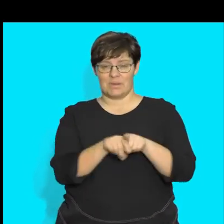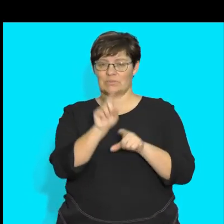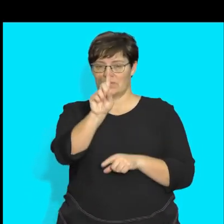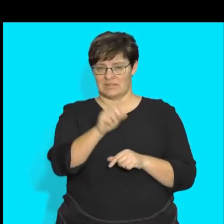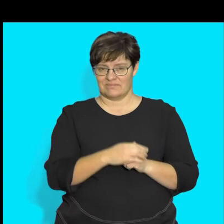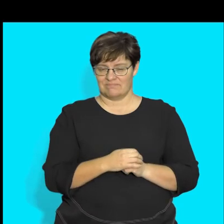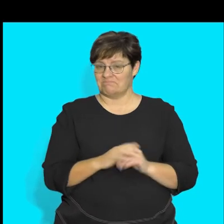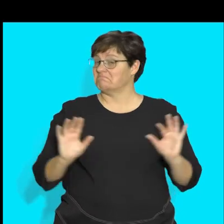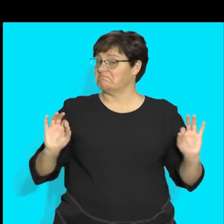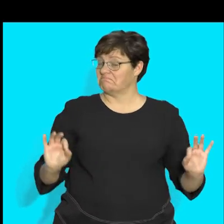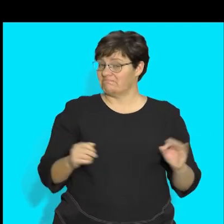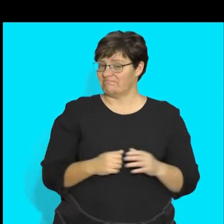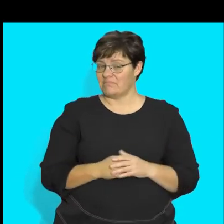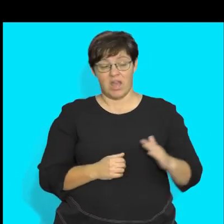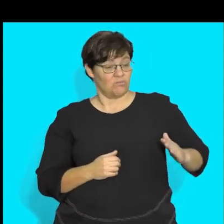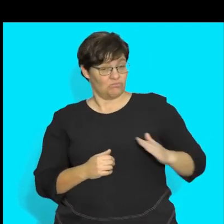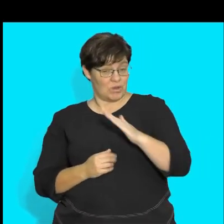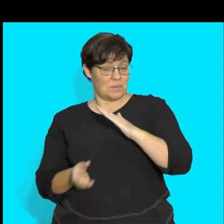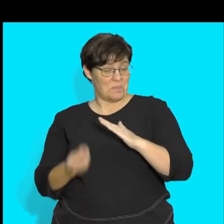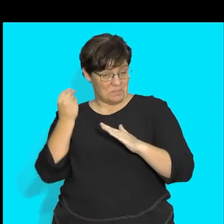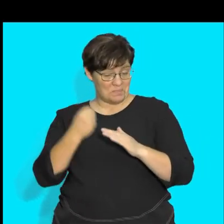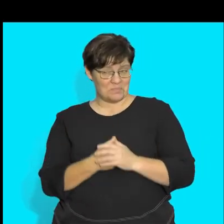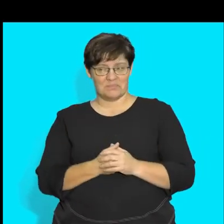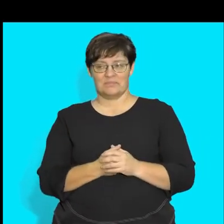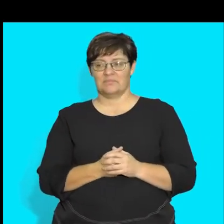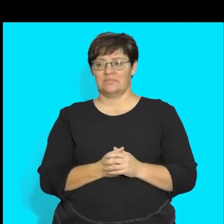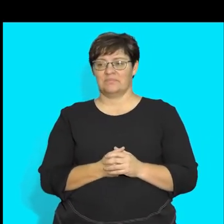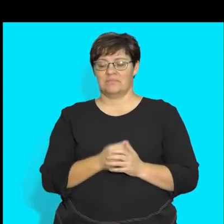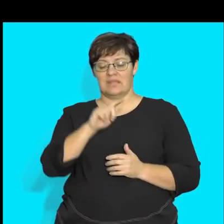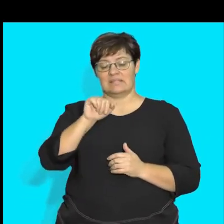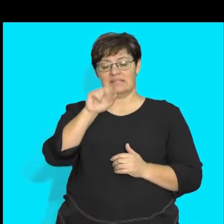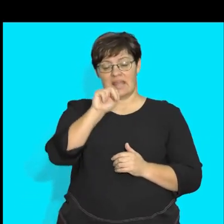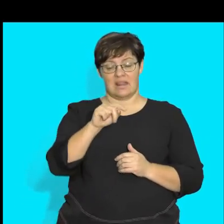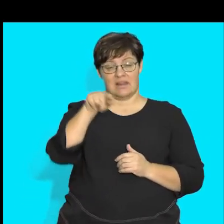1. Wonderful. Now that I have my gradient,